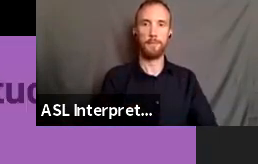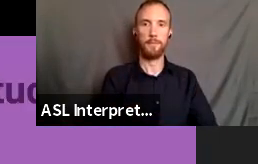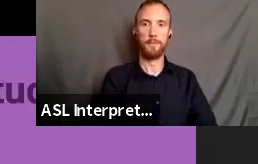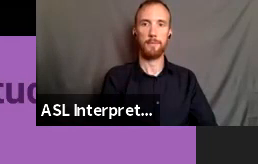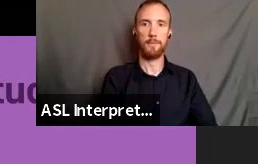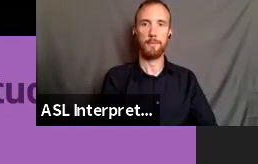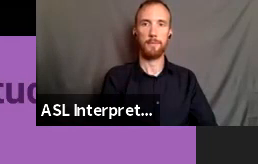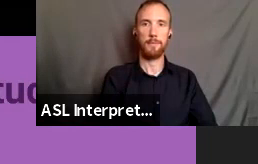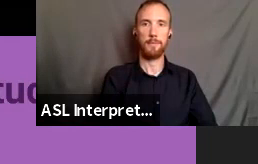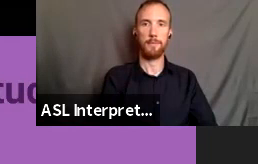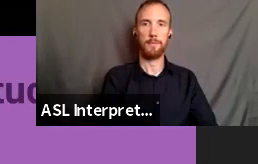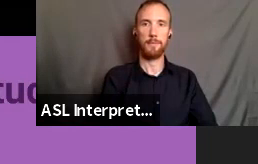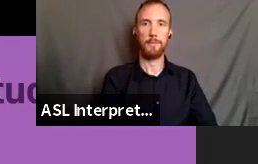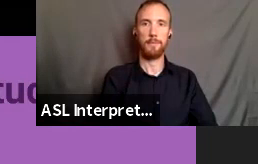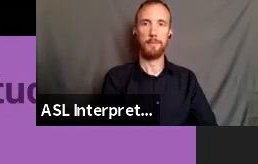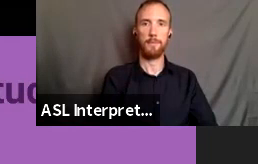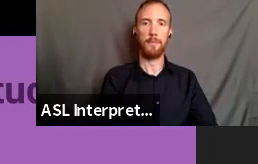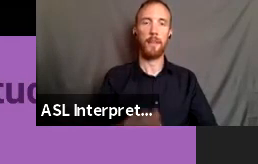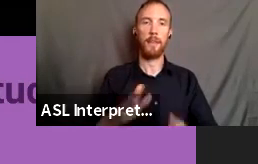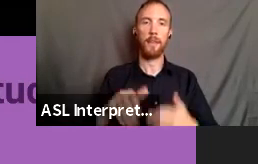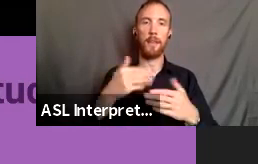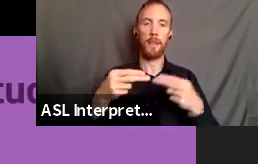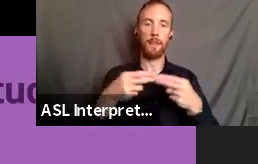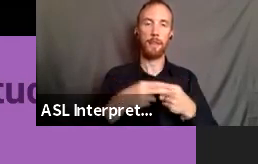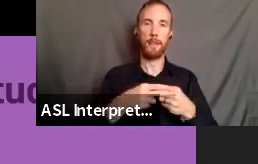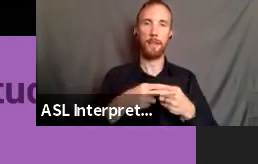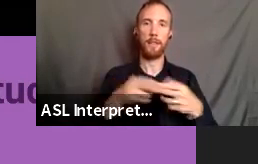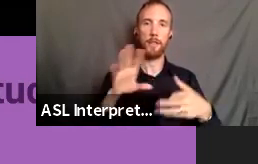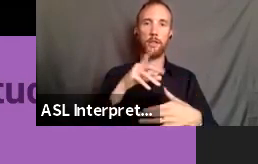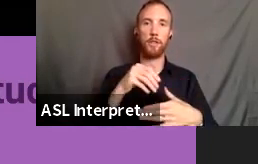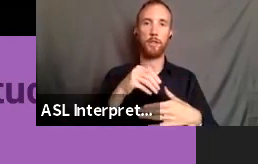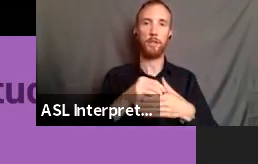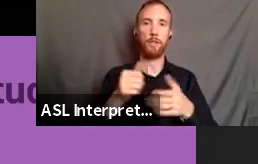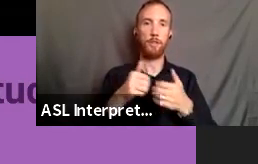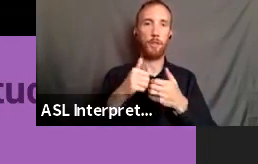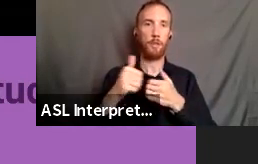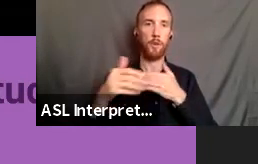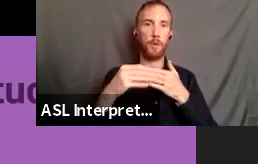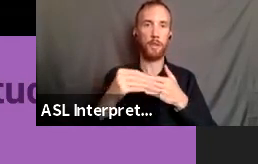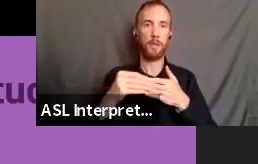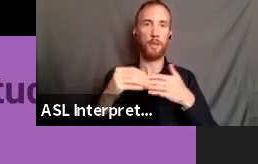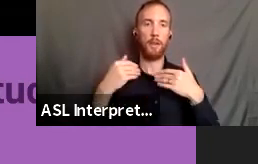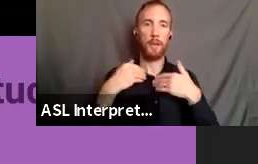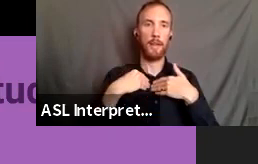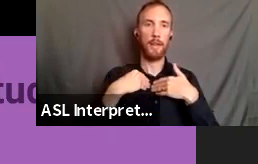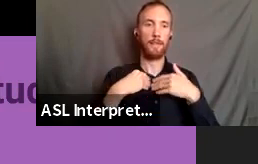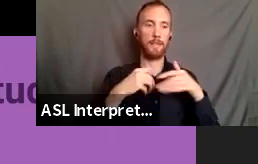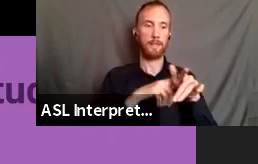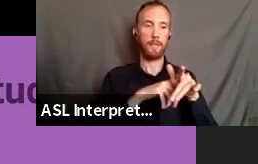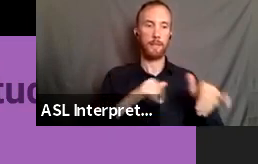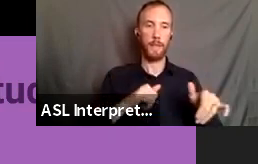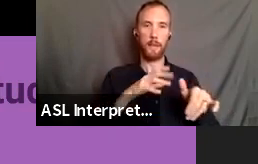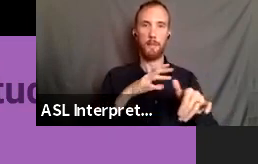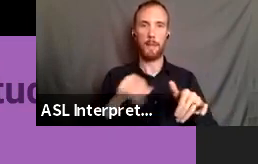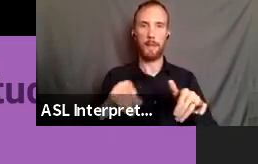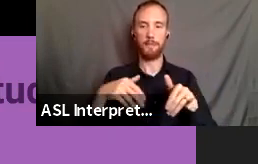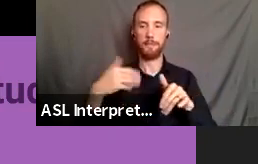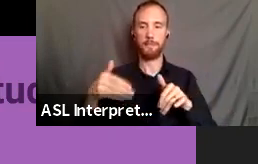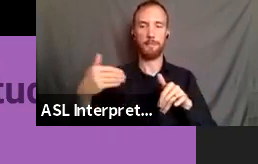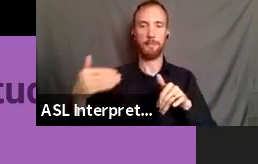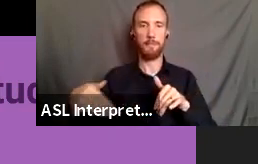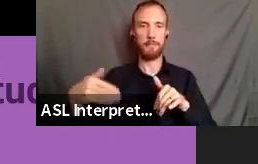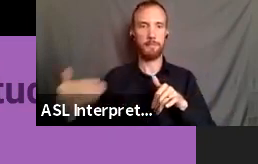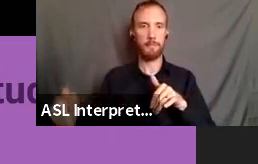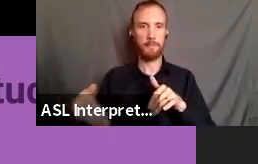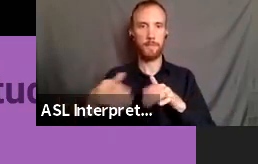next slide as part of our remote learning guidance we have set synchronous and asynchronous expectations per grade band we recognize